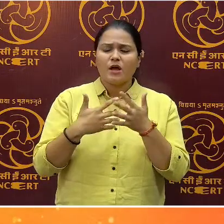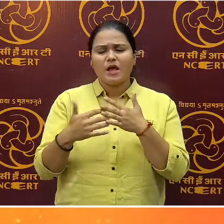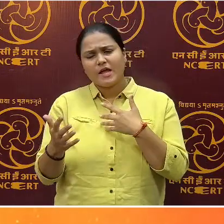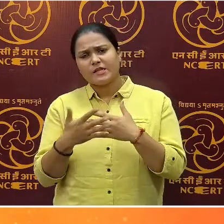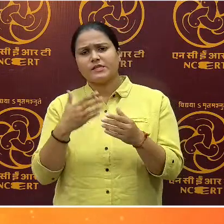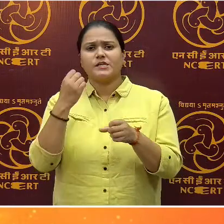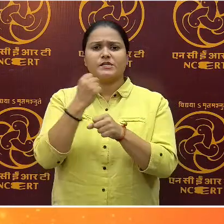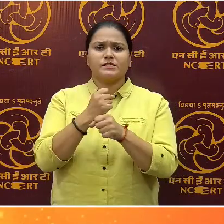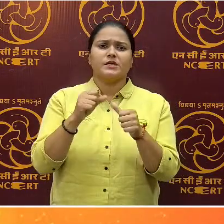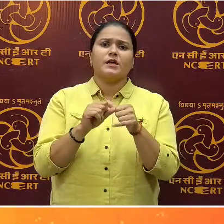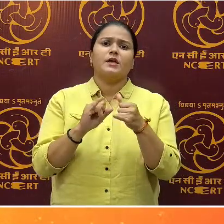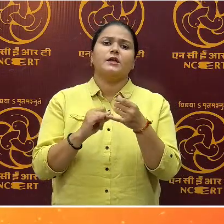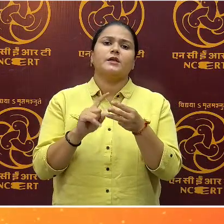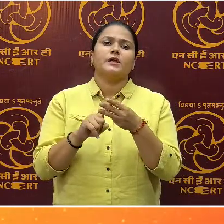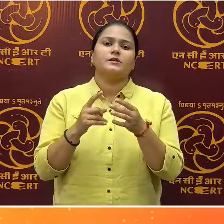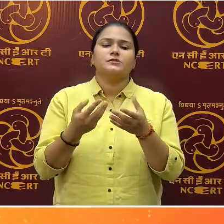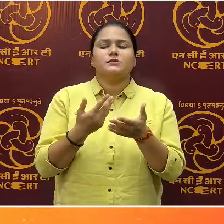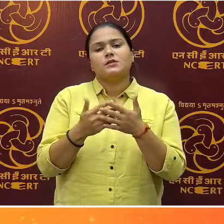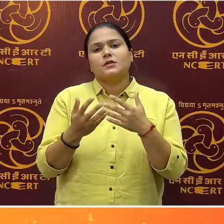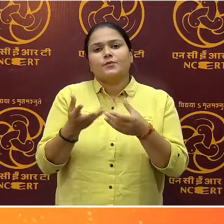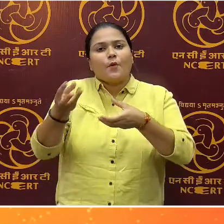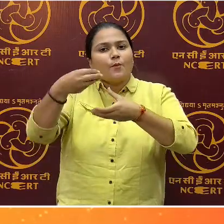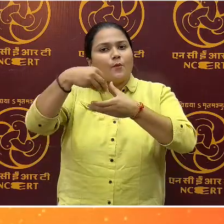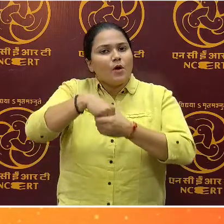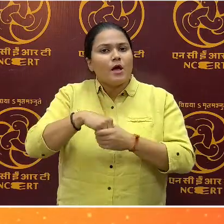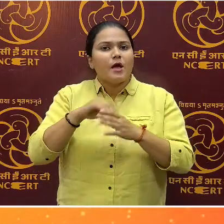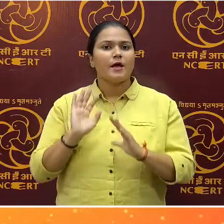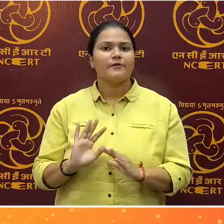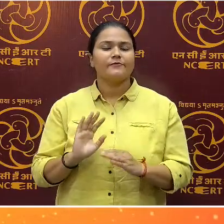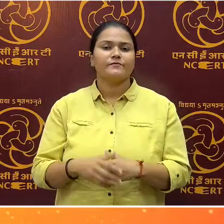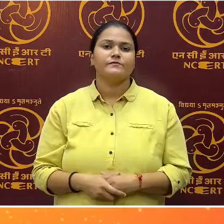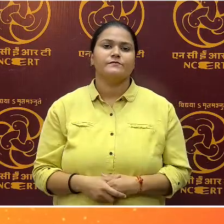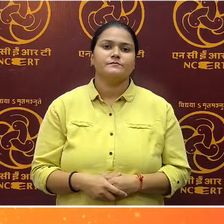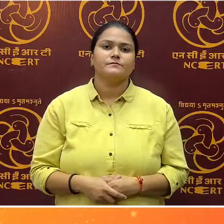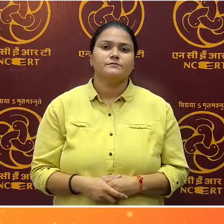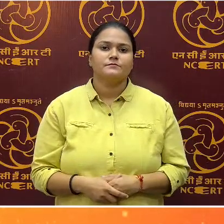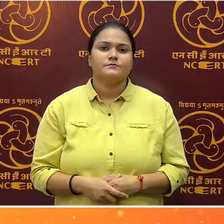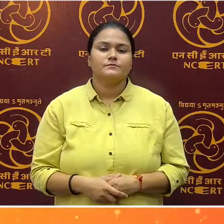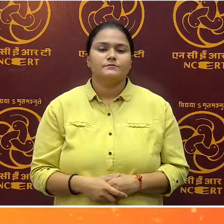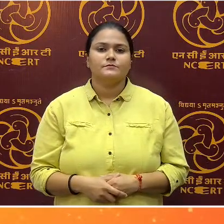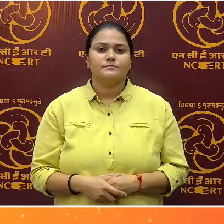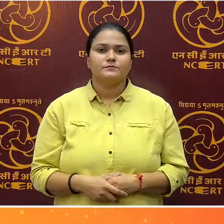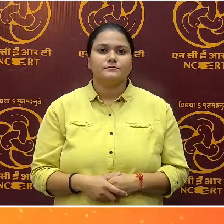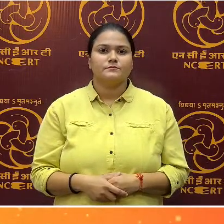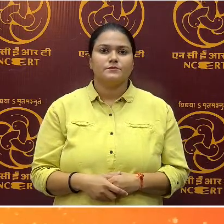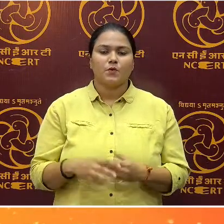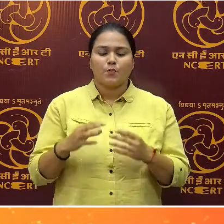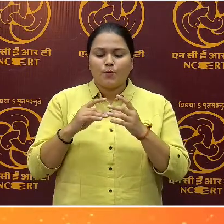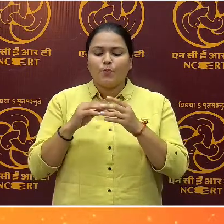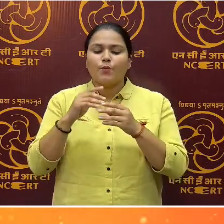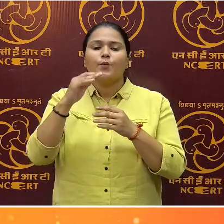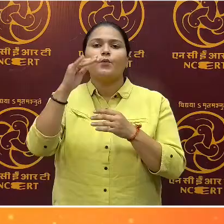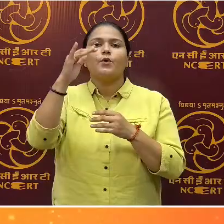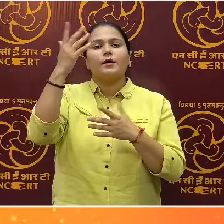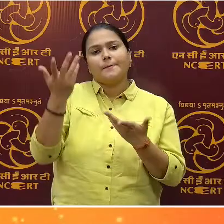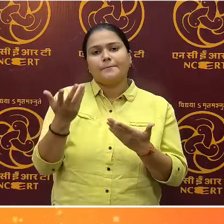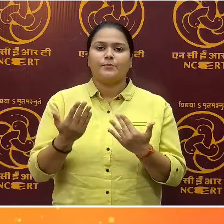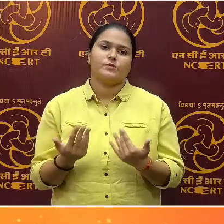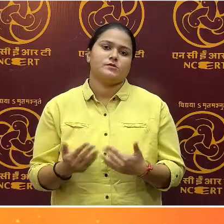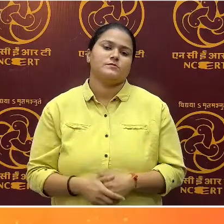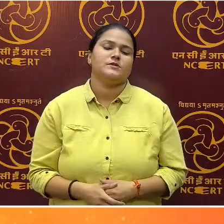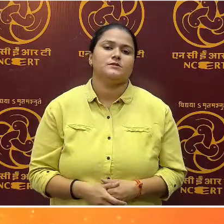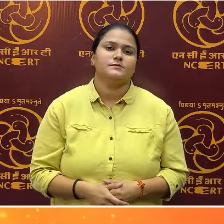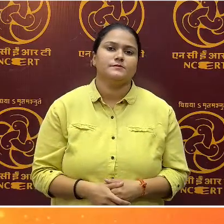are dissolved in it, right, those gases, they just vaporize. Right? Right.